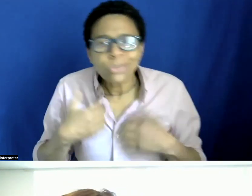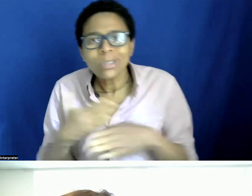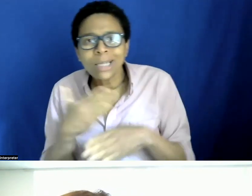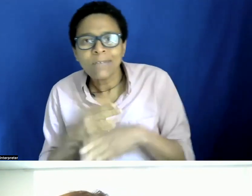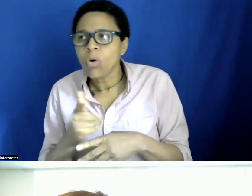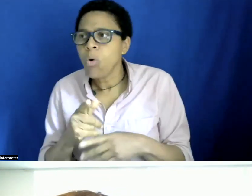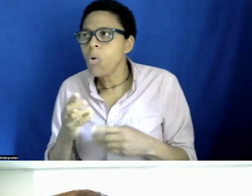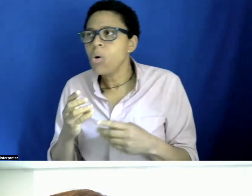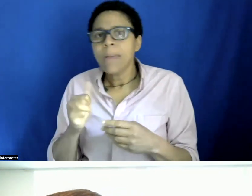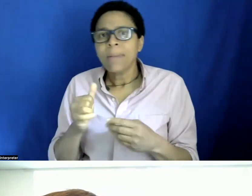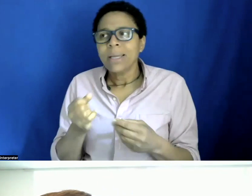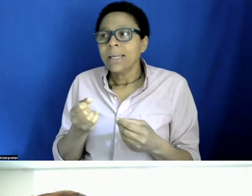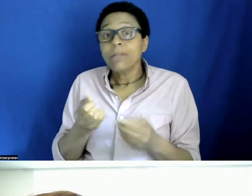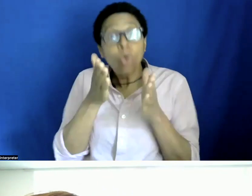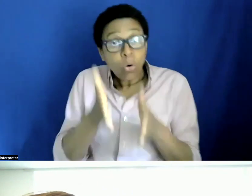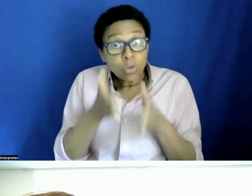hospital itself.